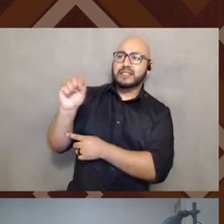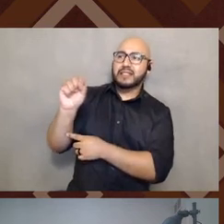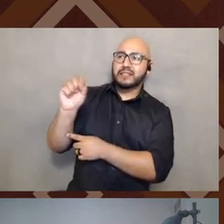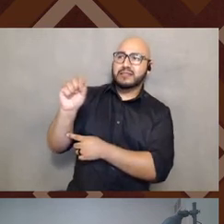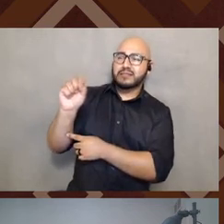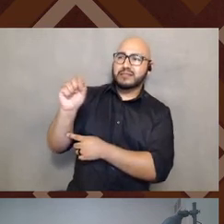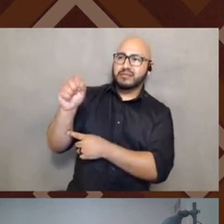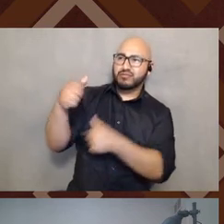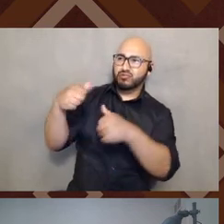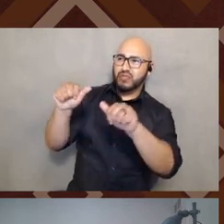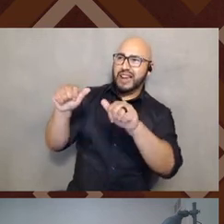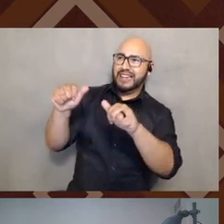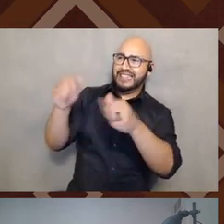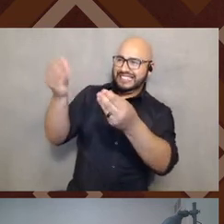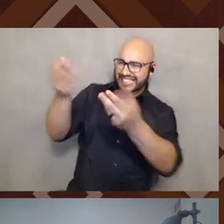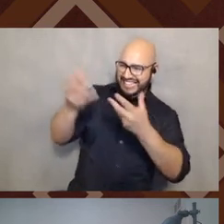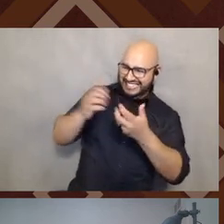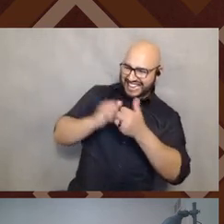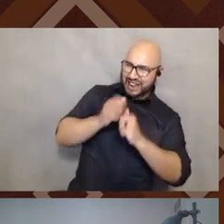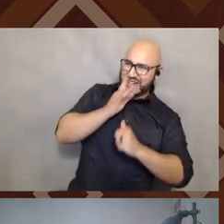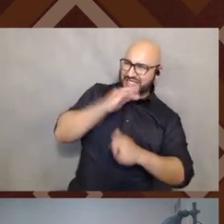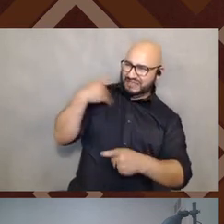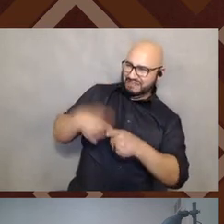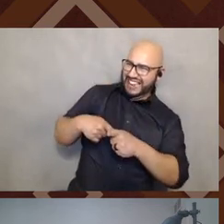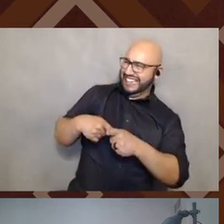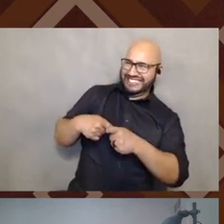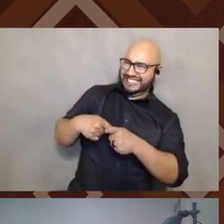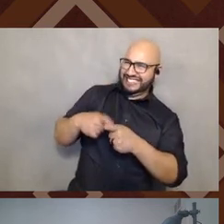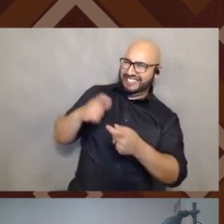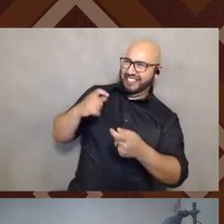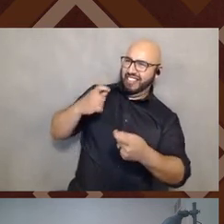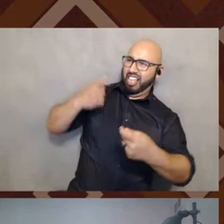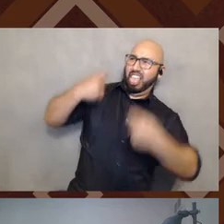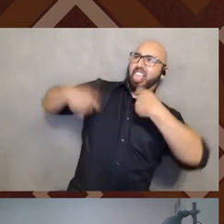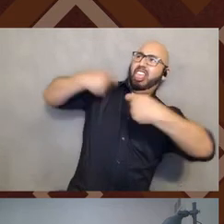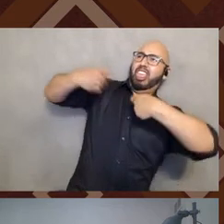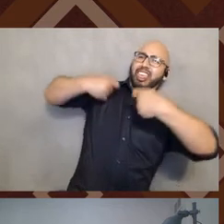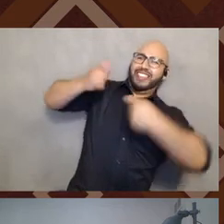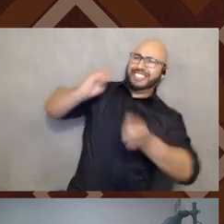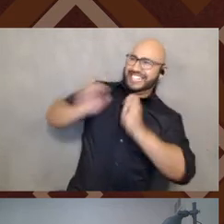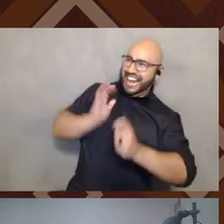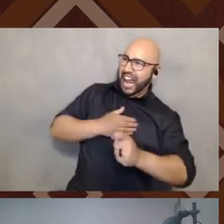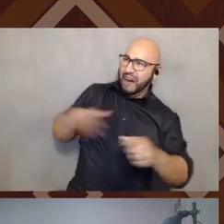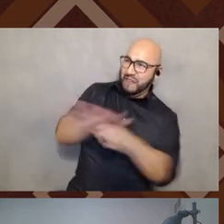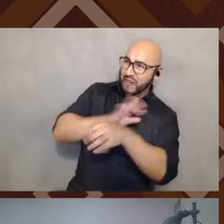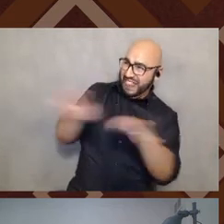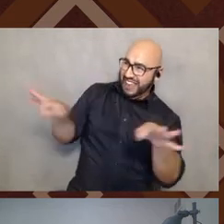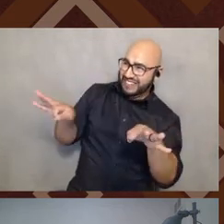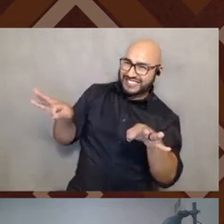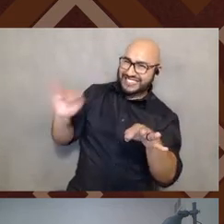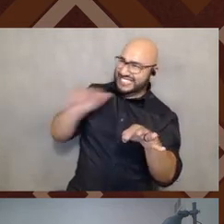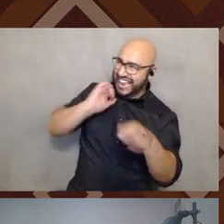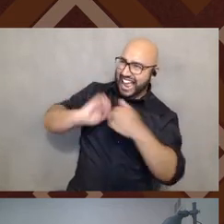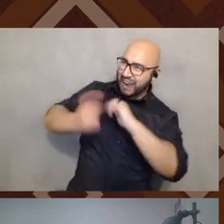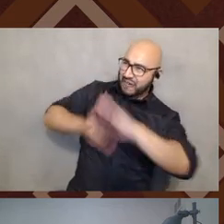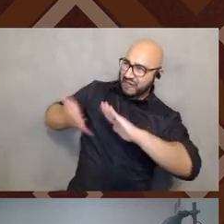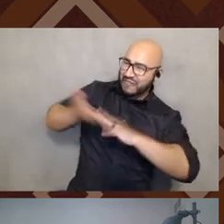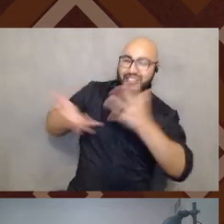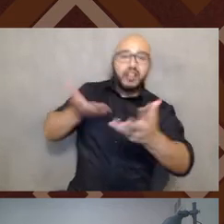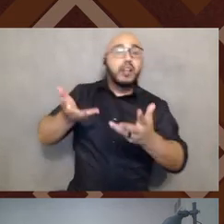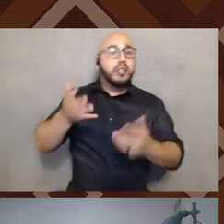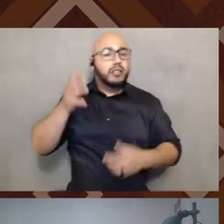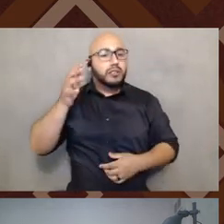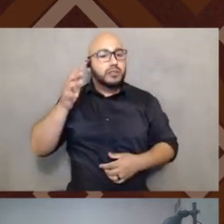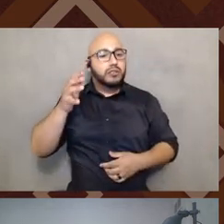trying to like tell us how to speak Spanish now, like what they're changing. They're trying to change our whole language. Like that's not how it works. And, and again, so there's,